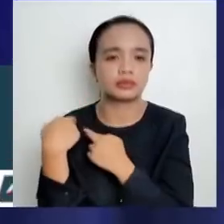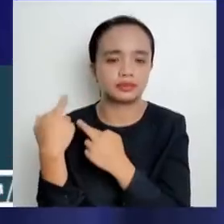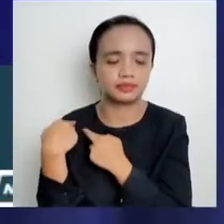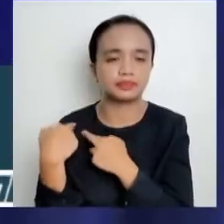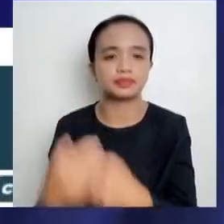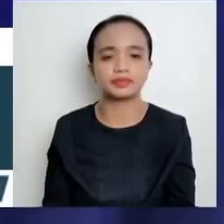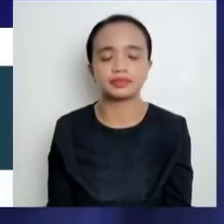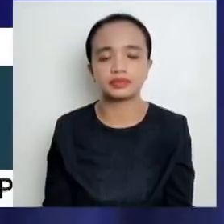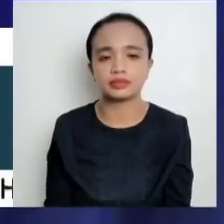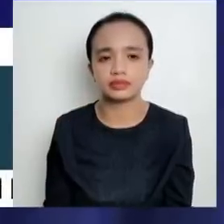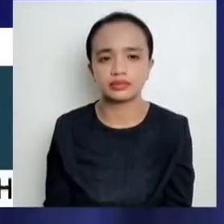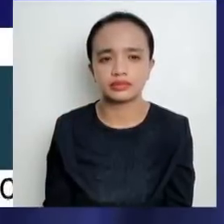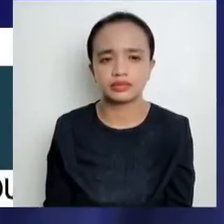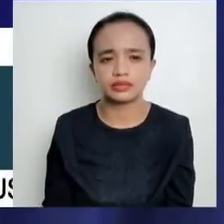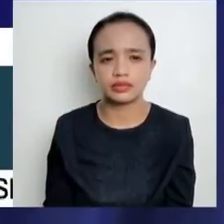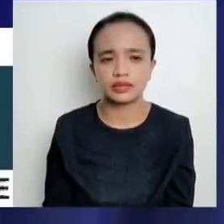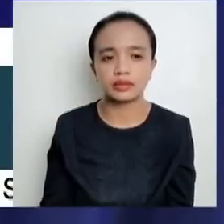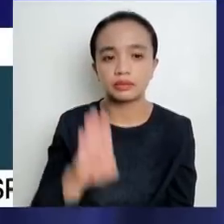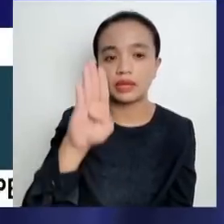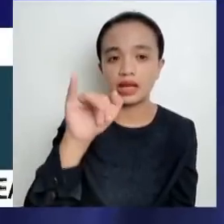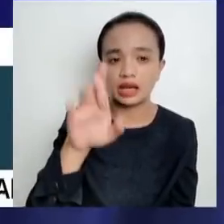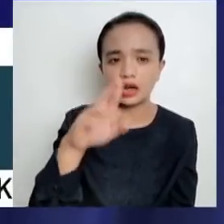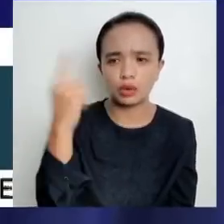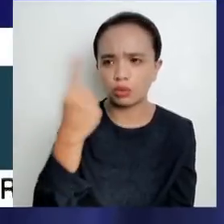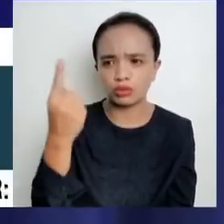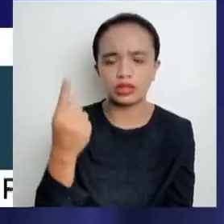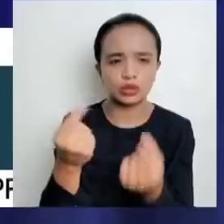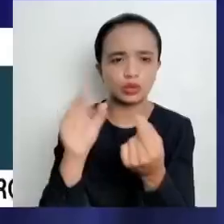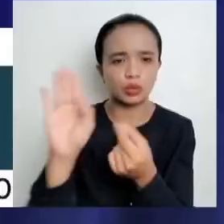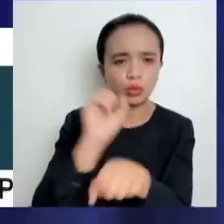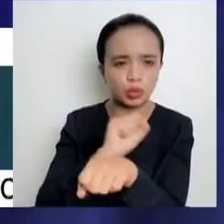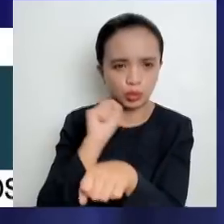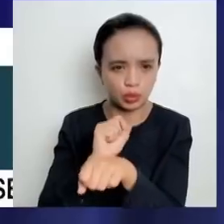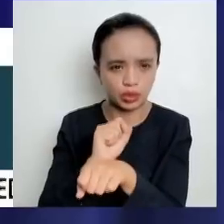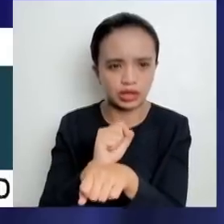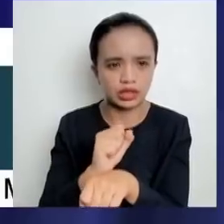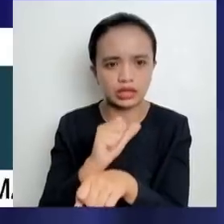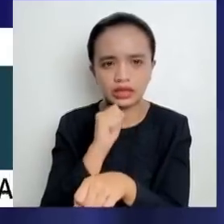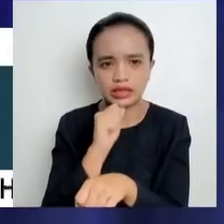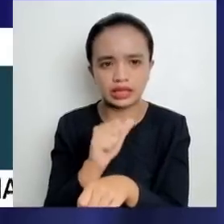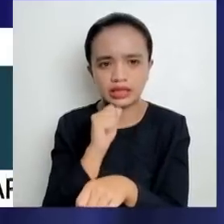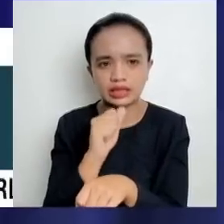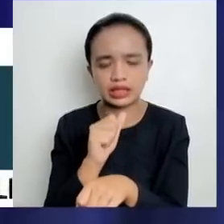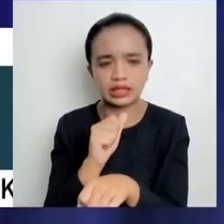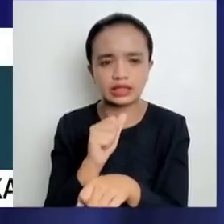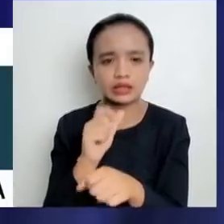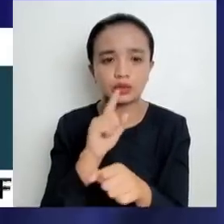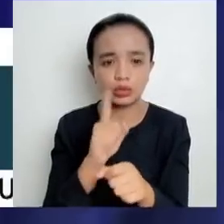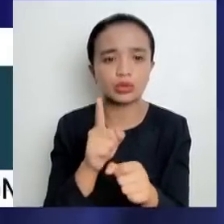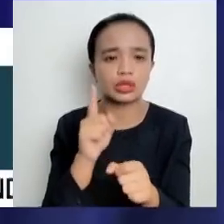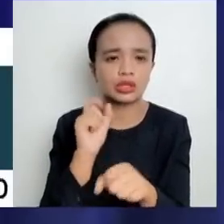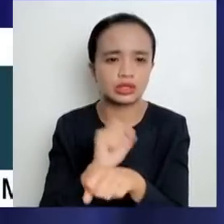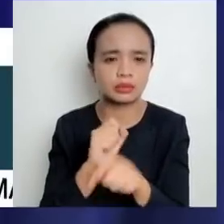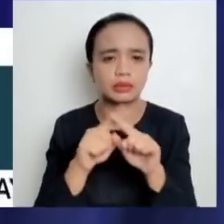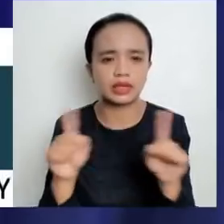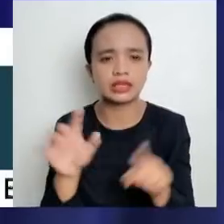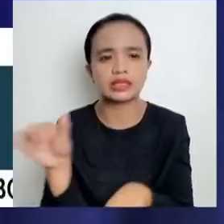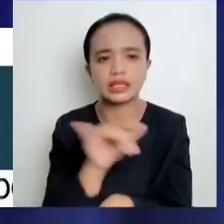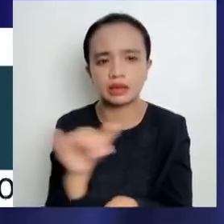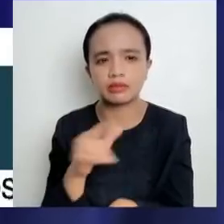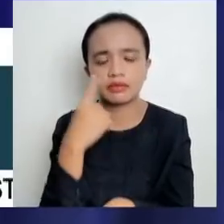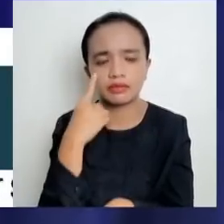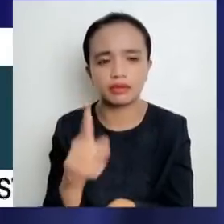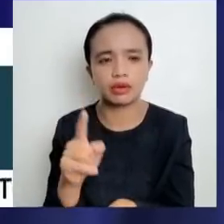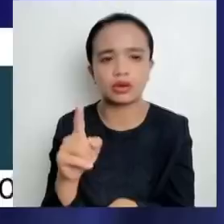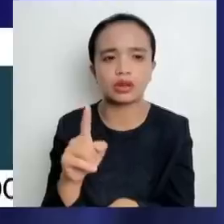Ginagawa lang naman ng BIR yung trabaho niya. That's really their job. And the customs ganun din. So we are putting pressure